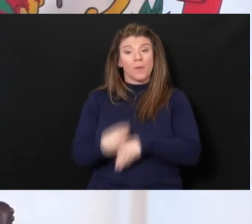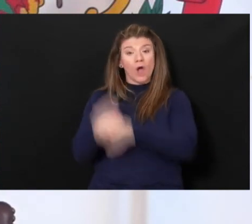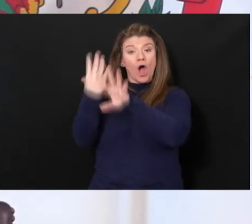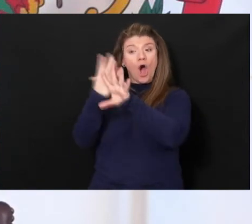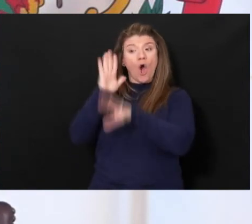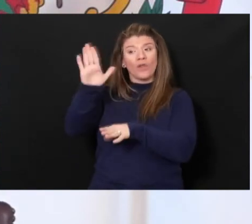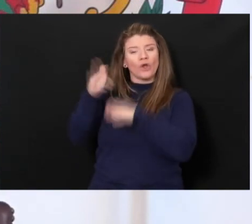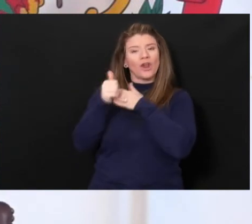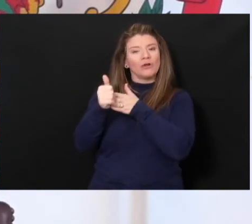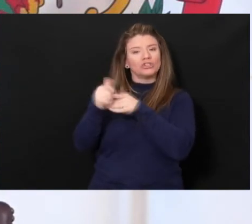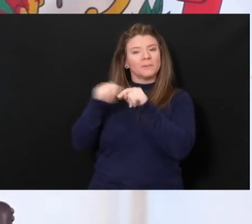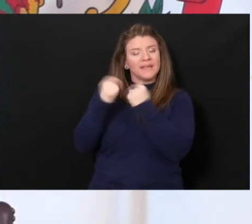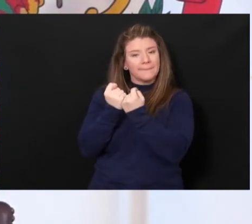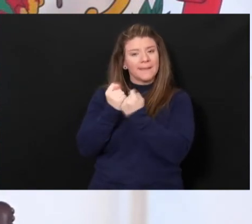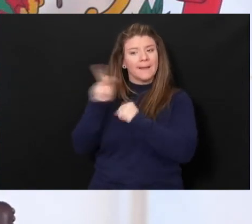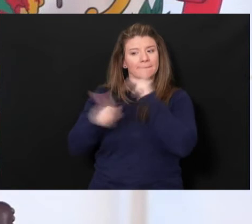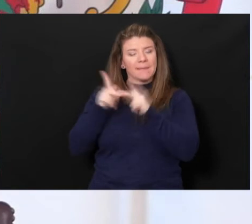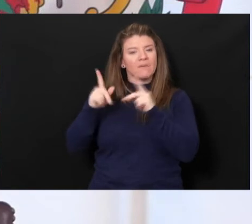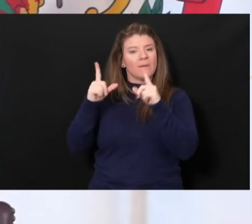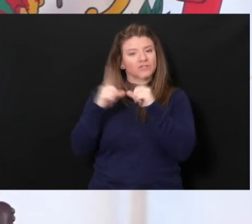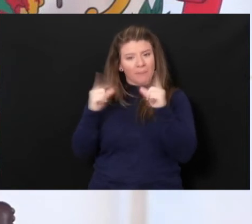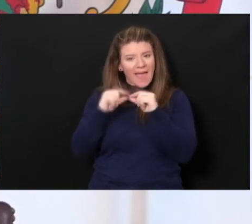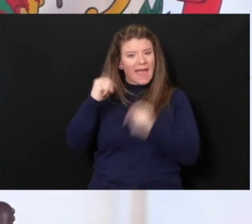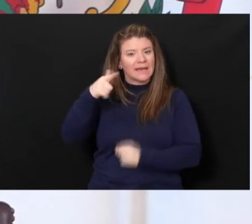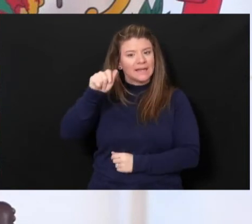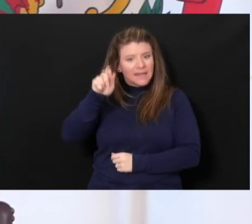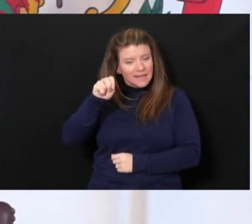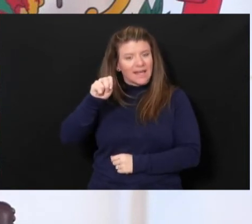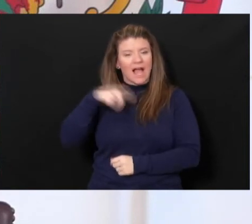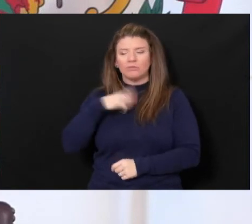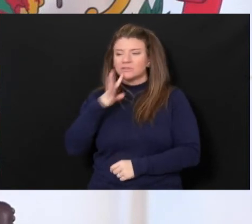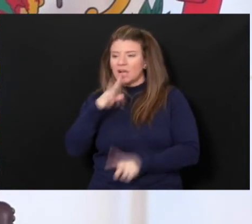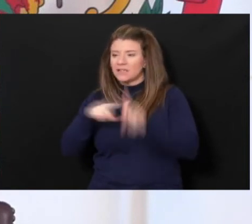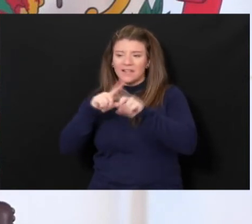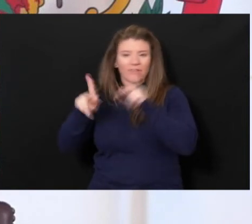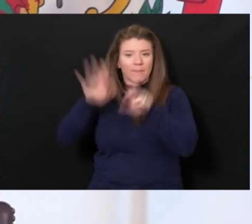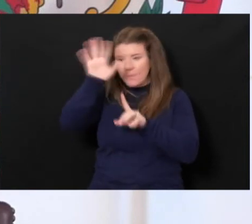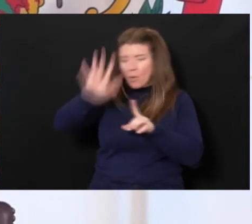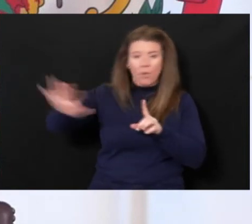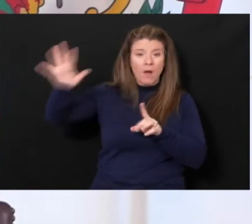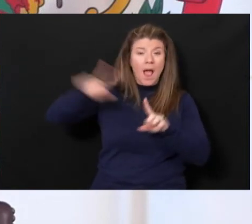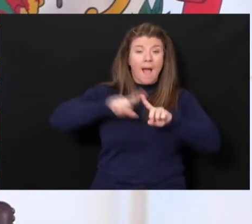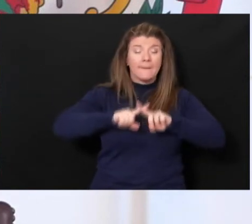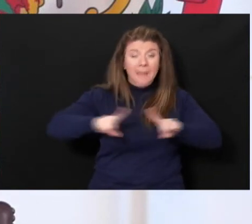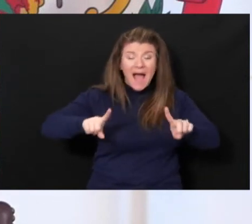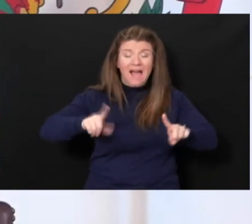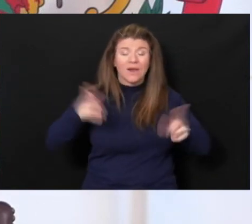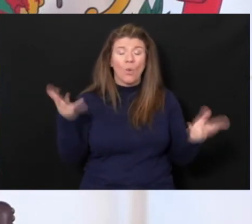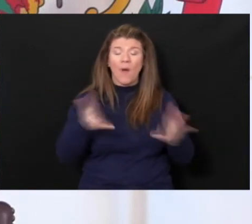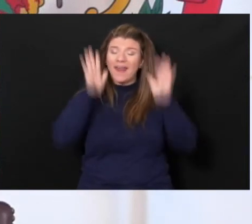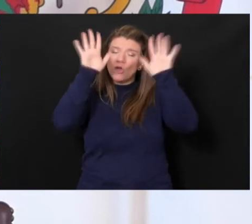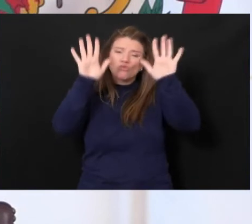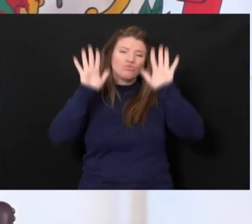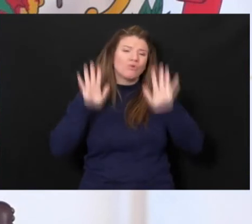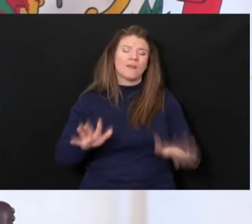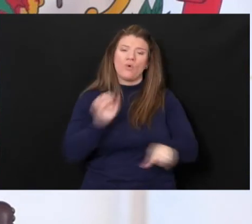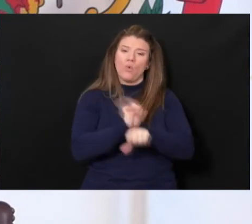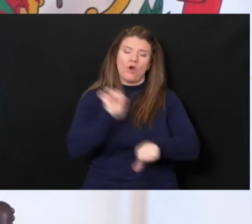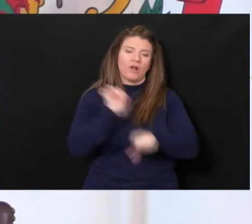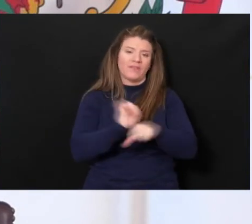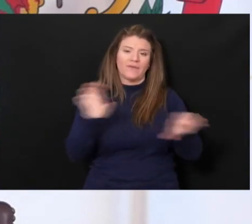leadership the other day, and people from Japan and wherever, I was talking to different people. But what an incredible, incredible work that